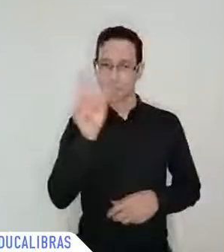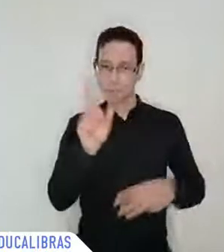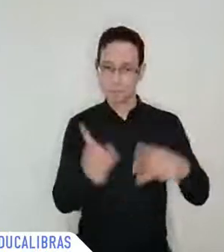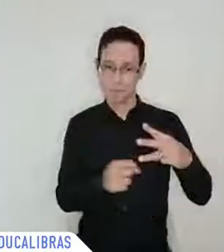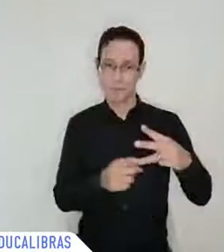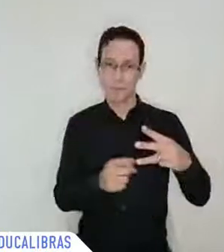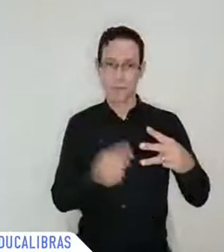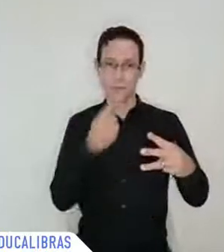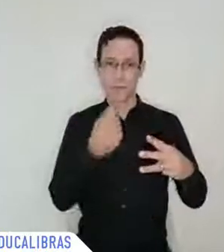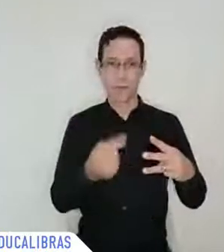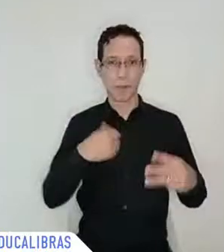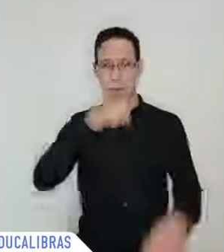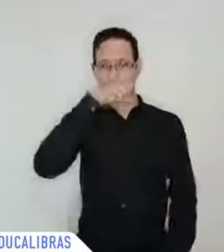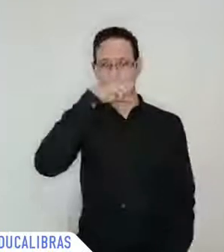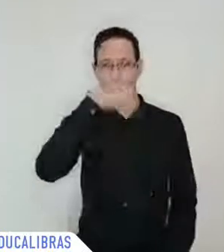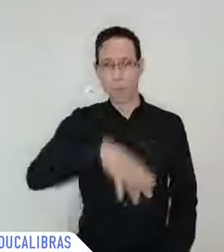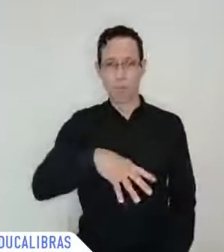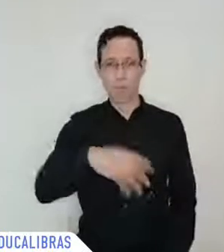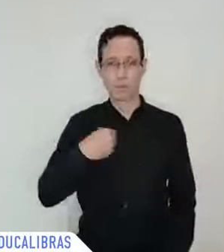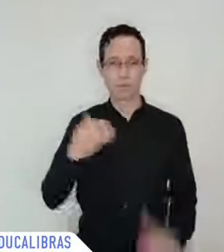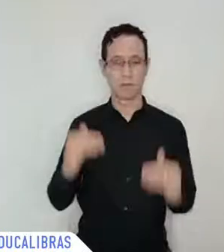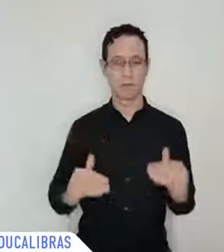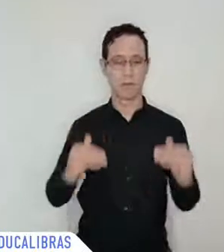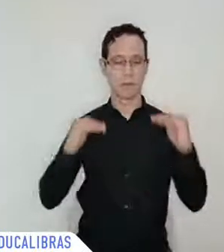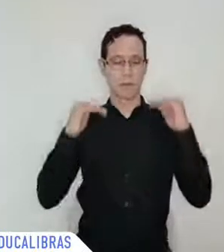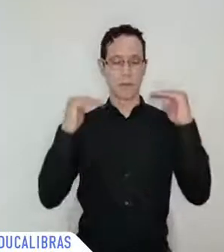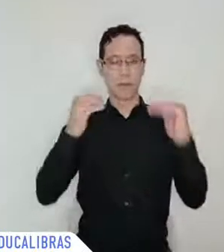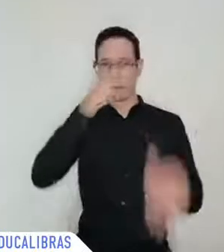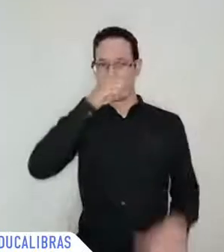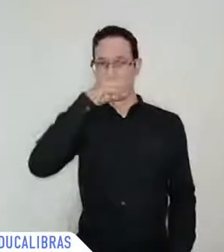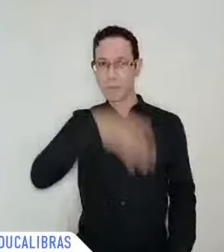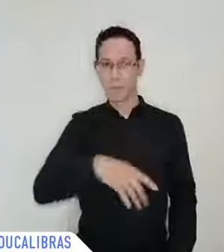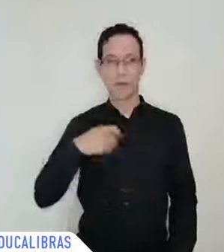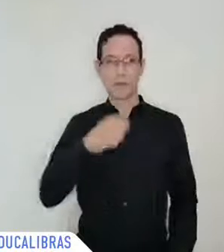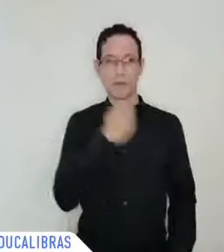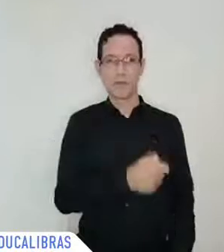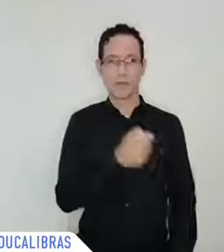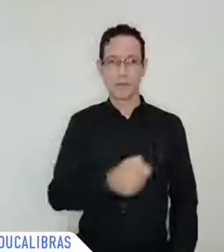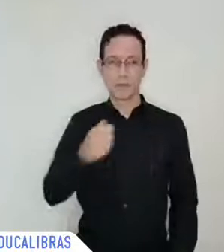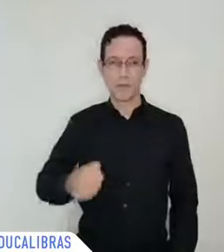And the third type I would like to mention is the power abuse.